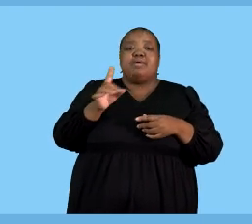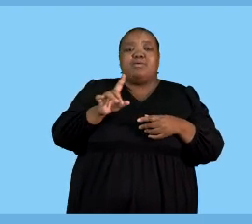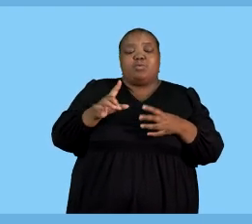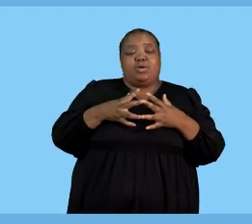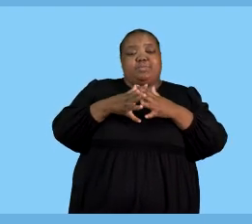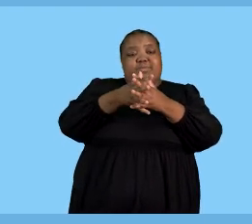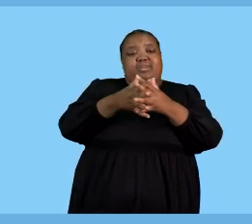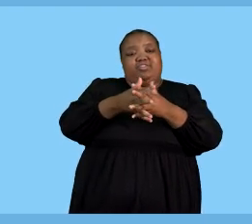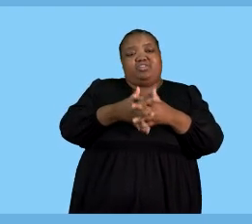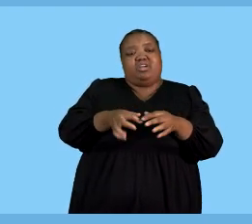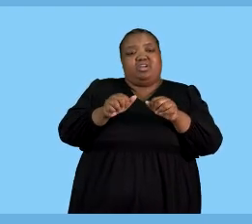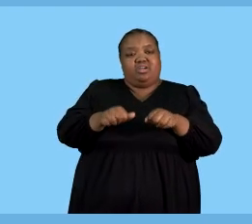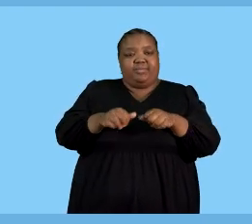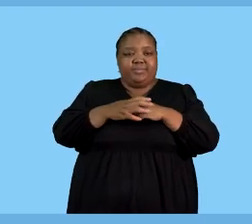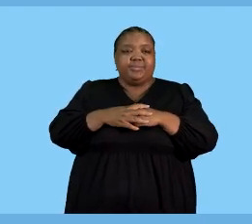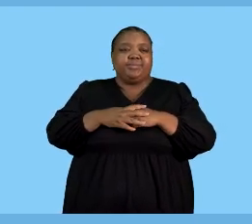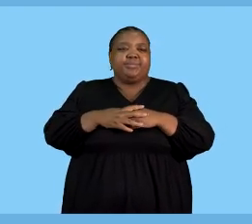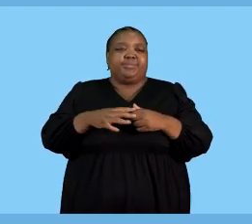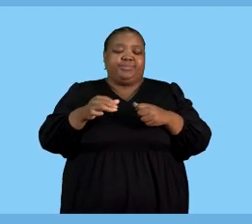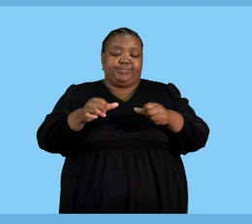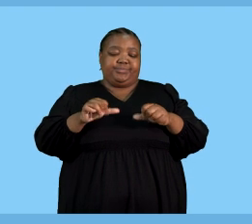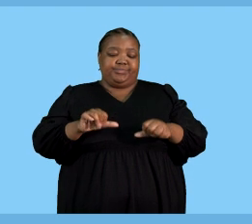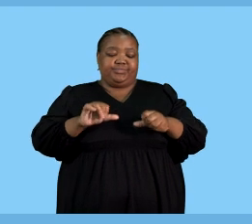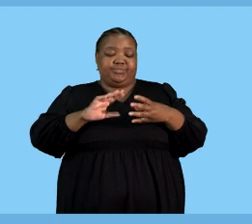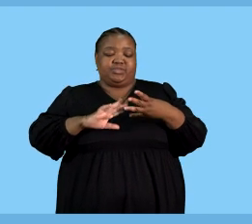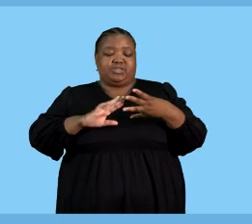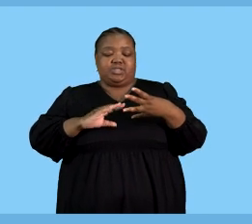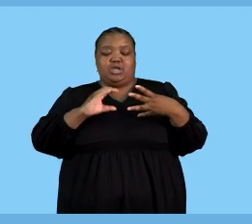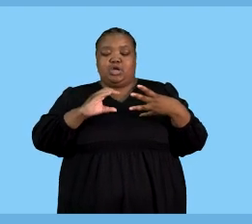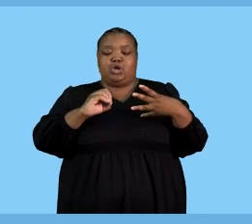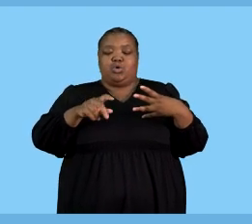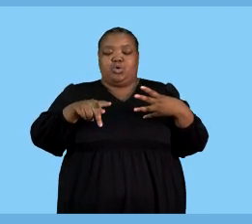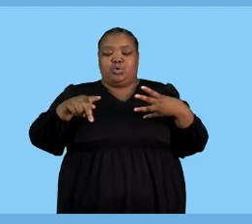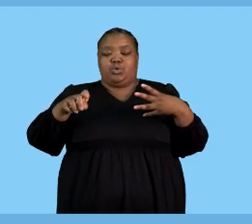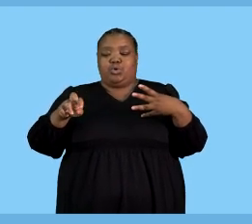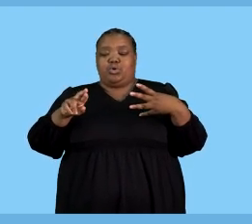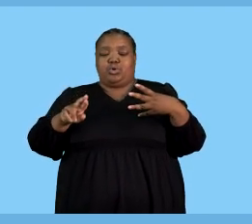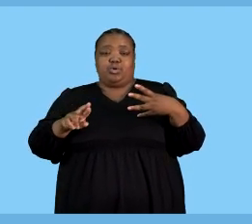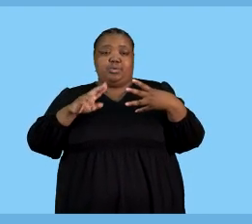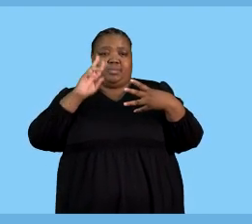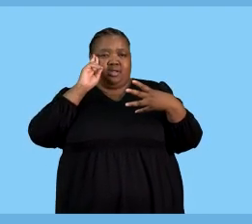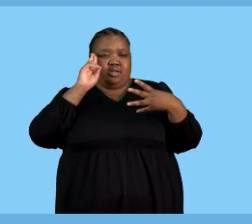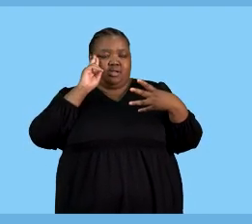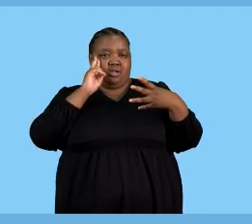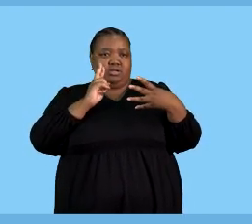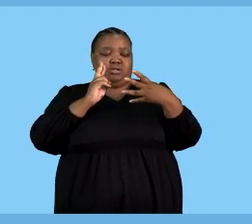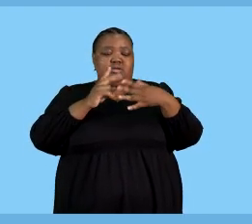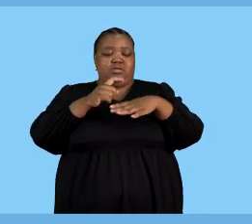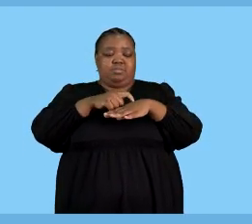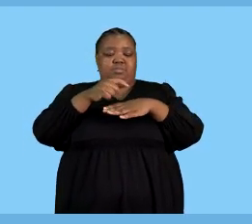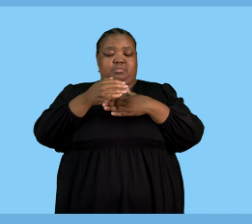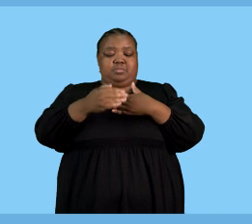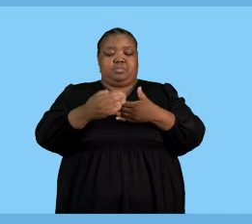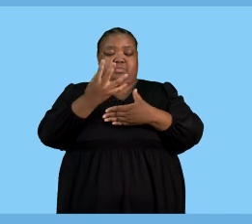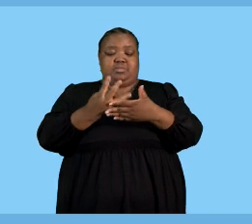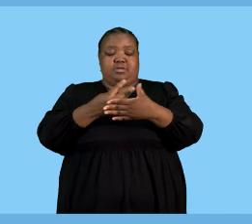mixture. So yes. Then the second last one, copper. Remember, if we can find it